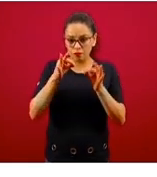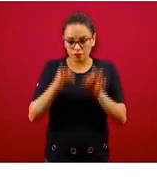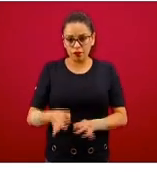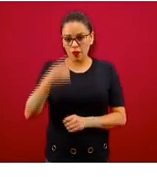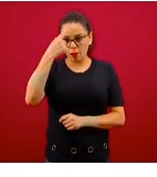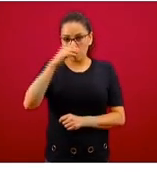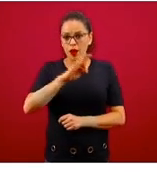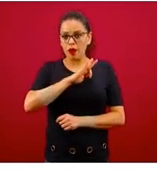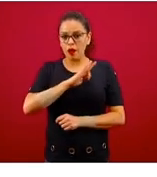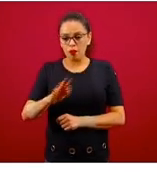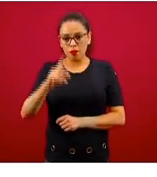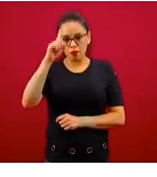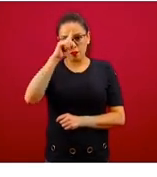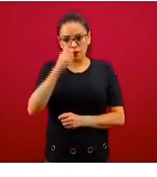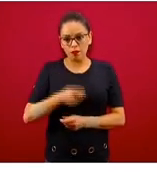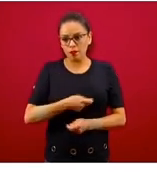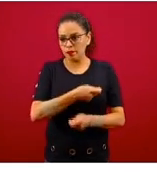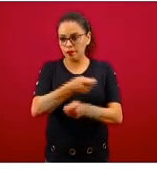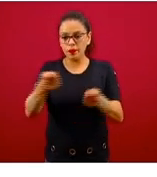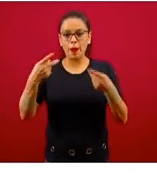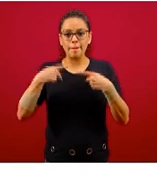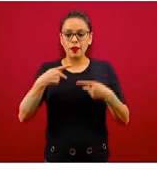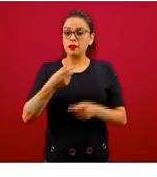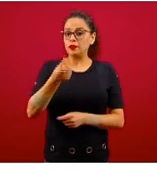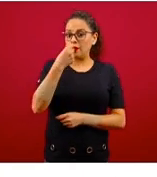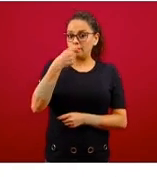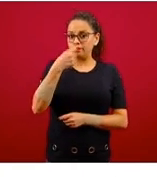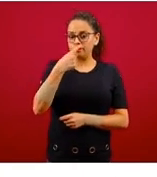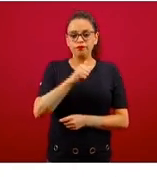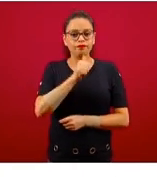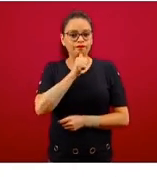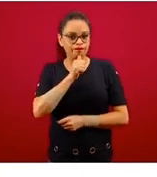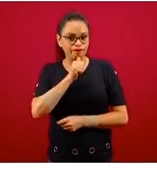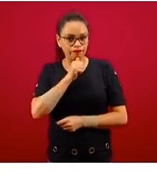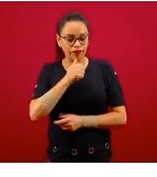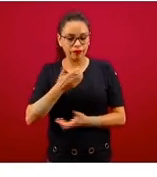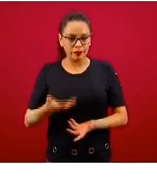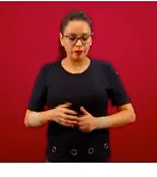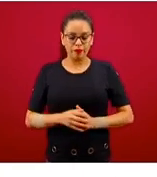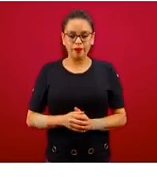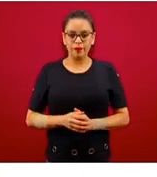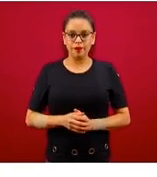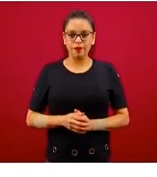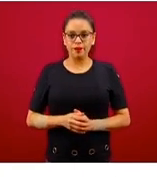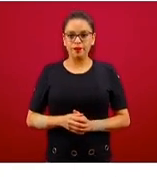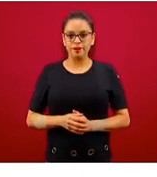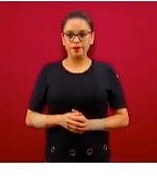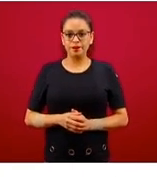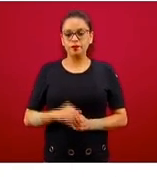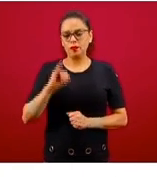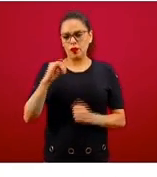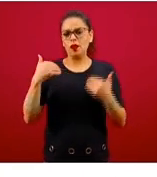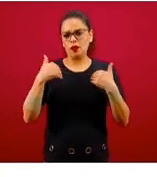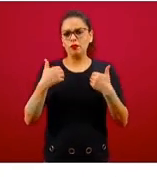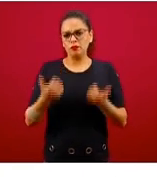we don't have enough scientific evidence to either warn against or